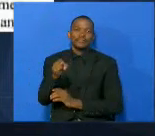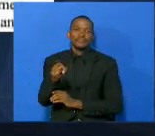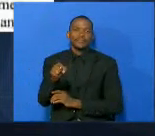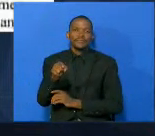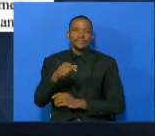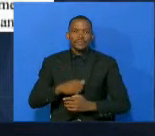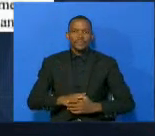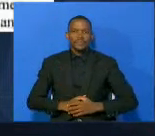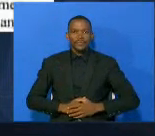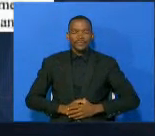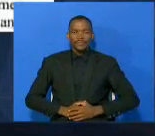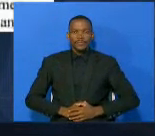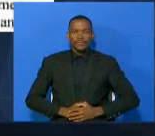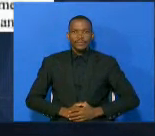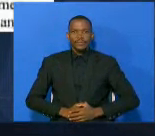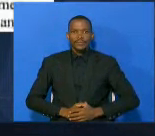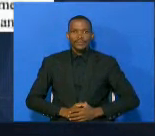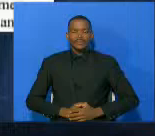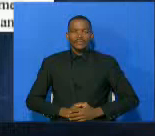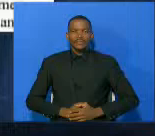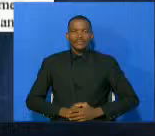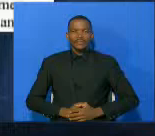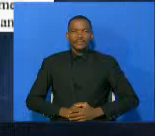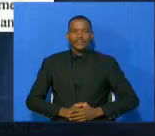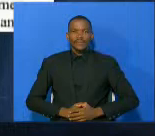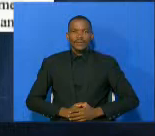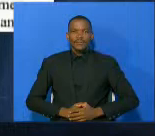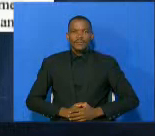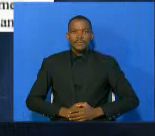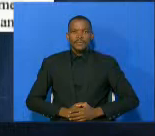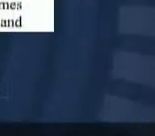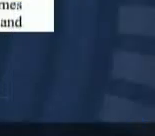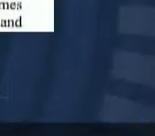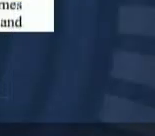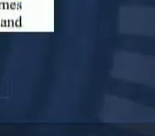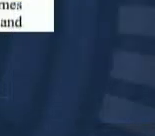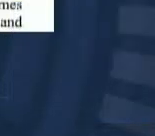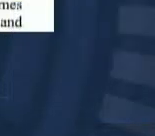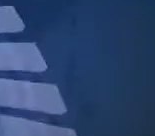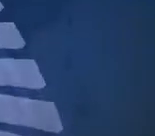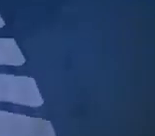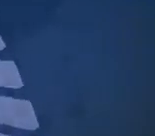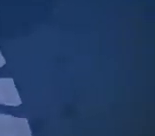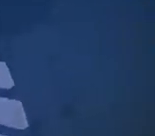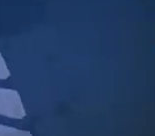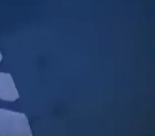O nkutlwile Thamage, BTV News, Gaborone.